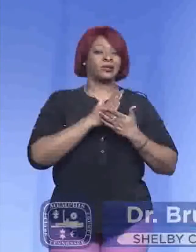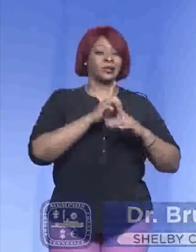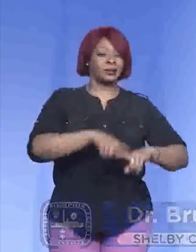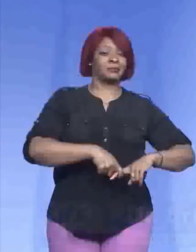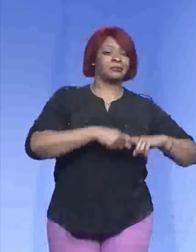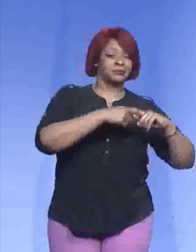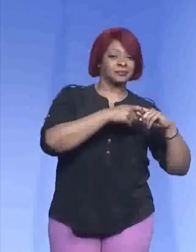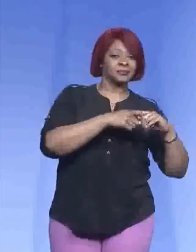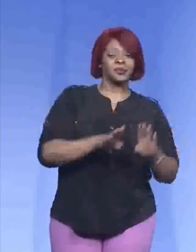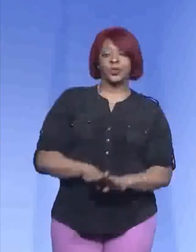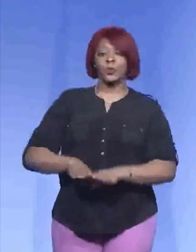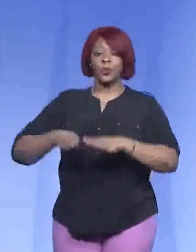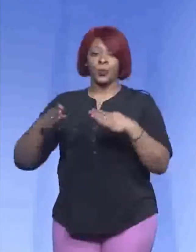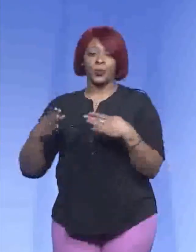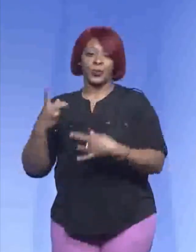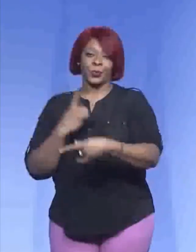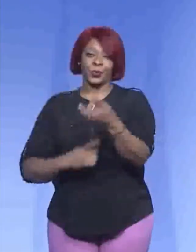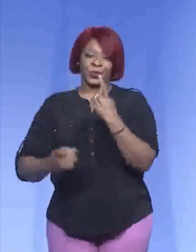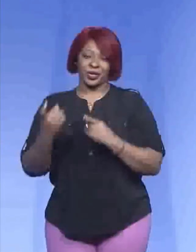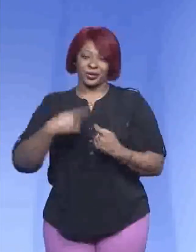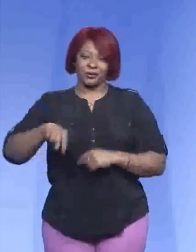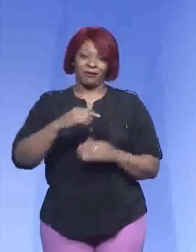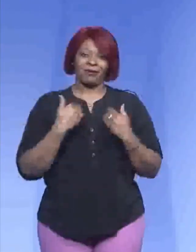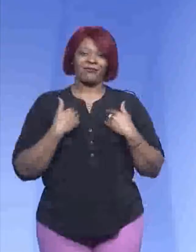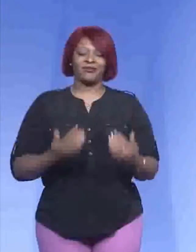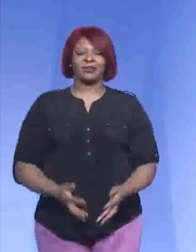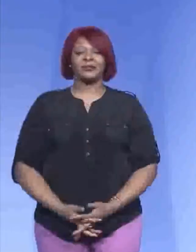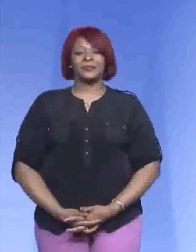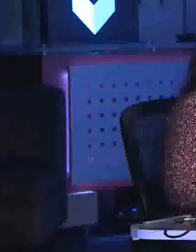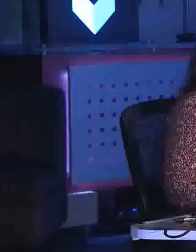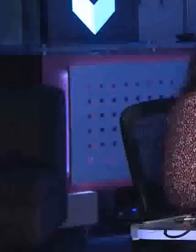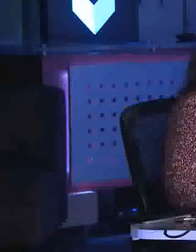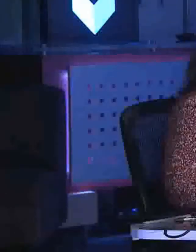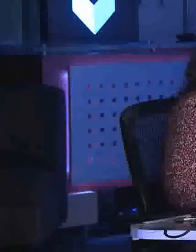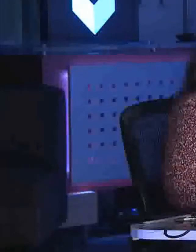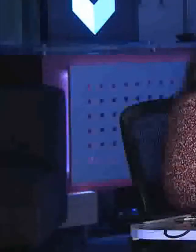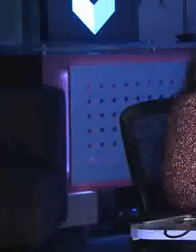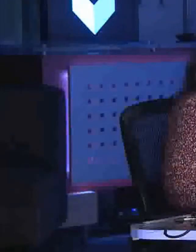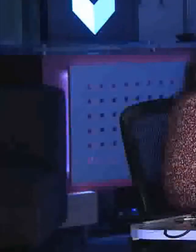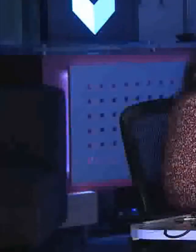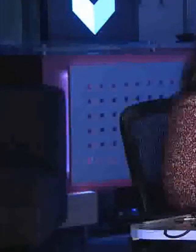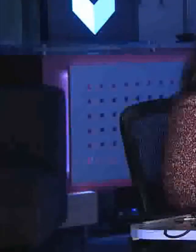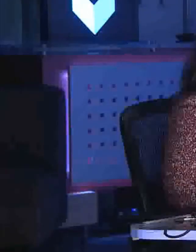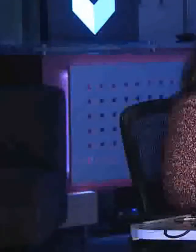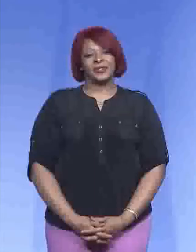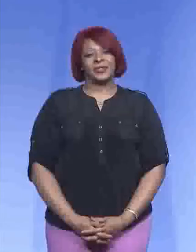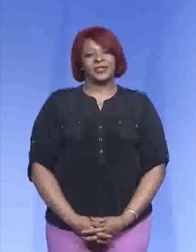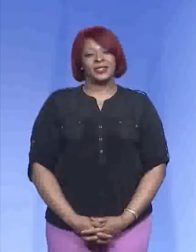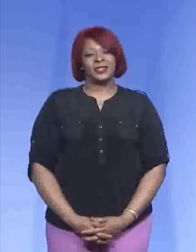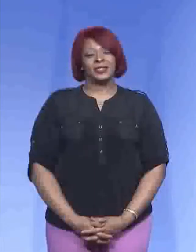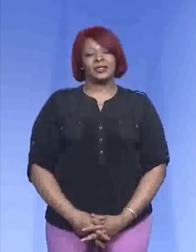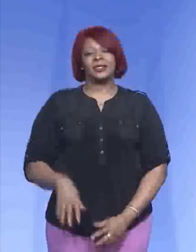there and entertain any questions that you may have. Sam Hardiman, Commercial Appeal.